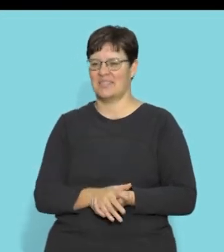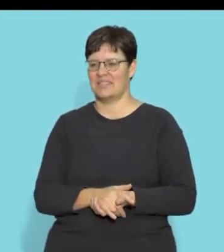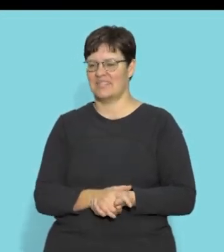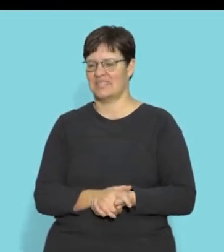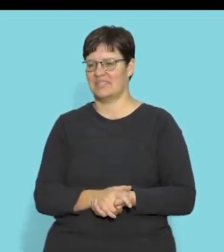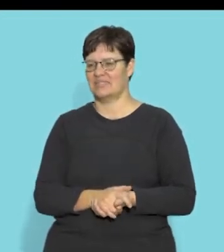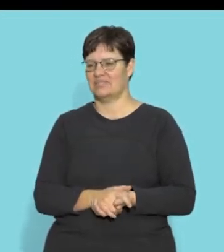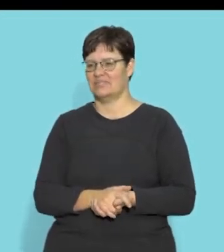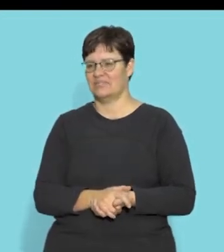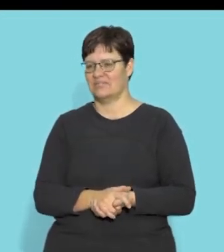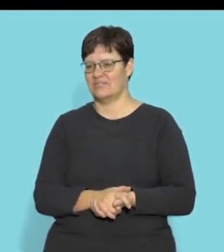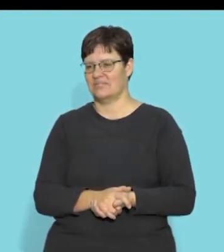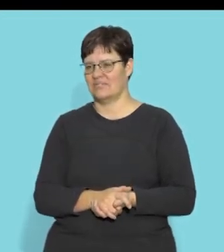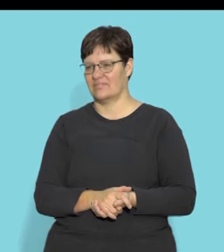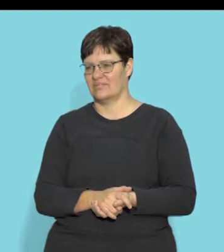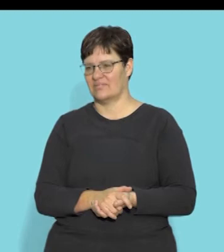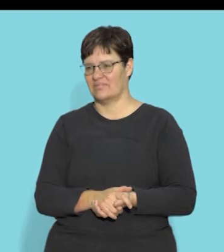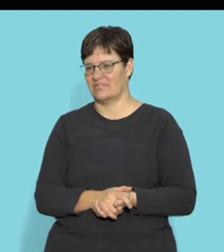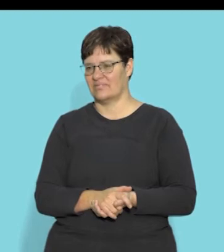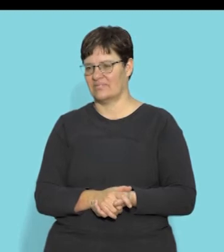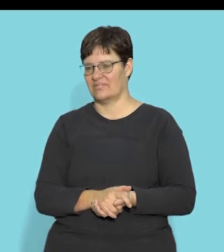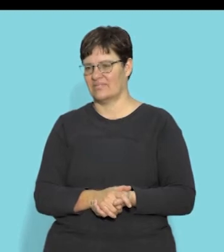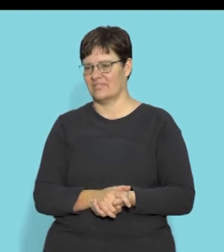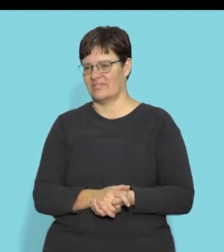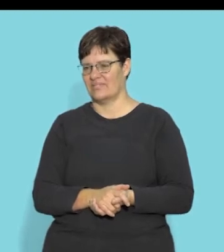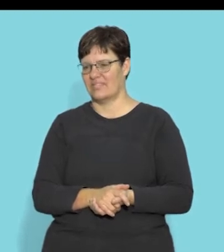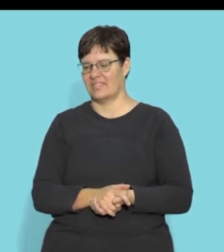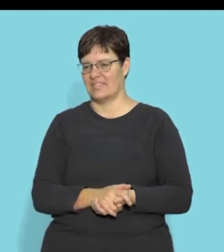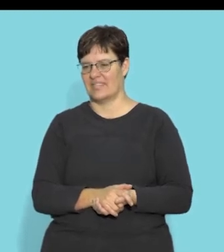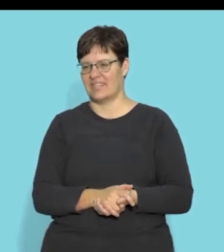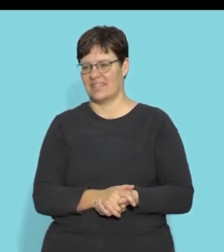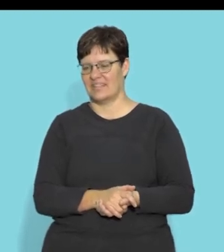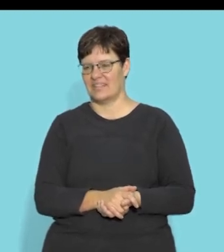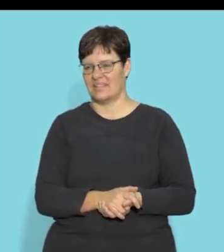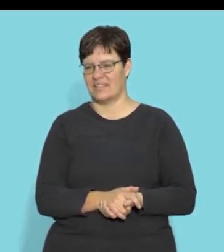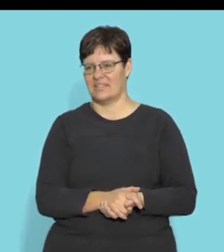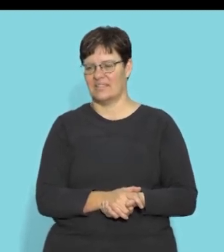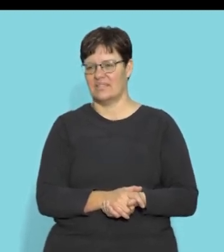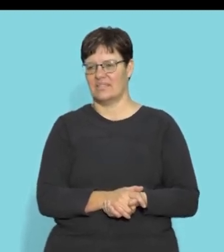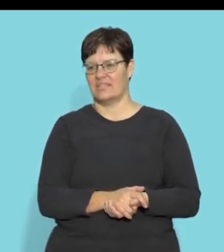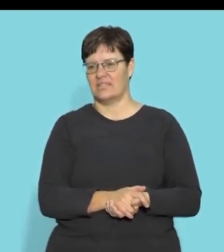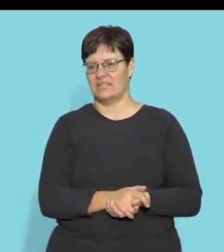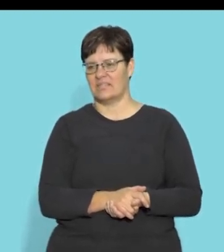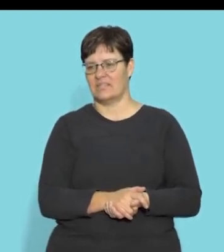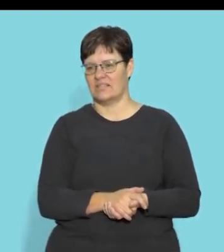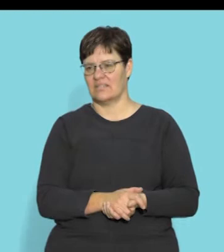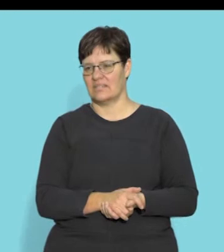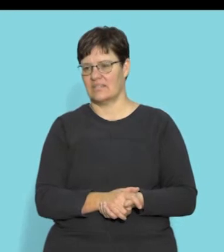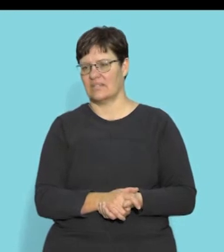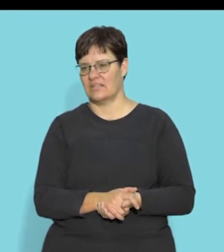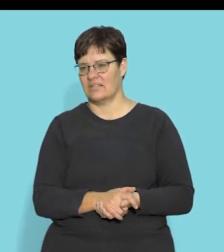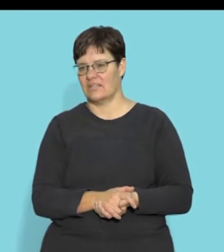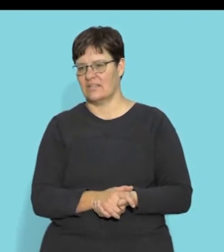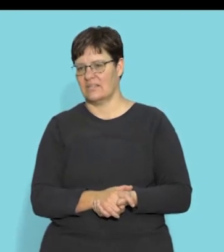No, you are right. You can just start with... Yeah, I'll just say. Okay, I'll go on. Yeah.